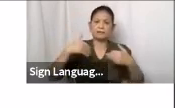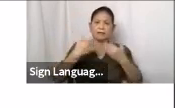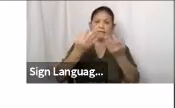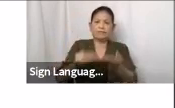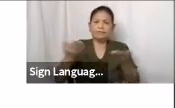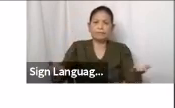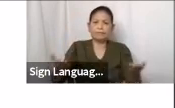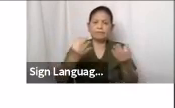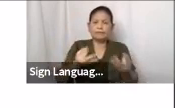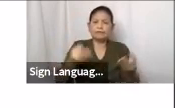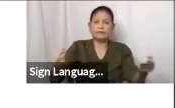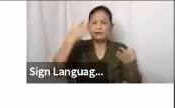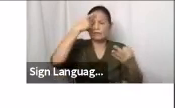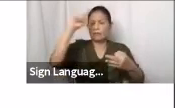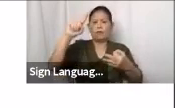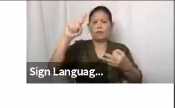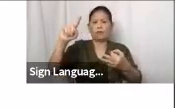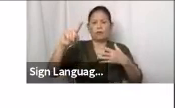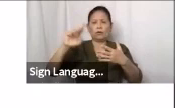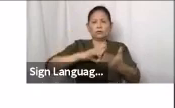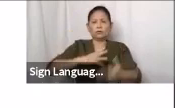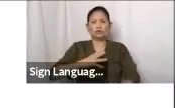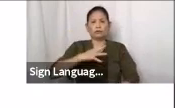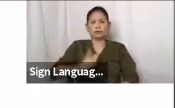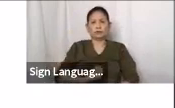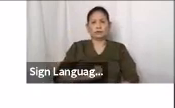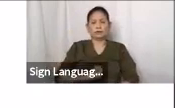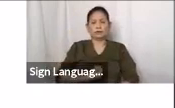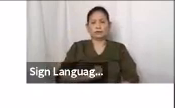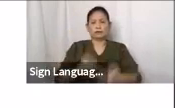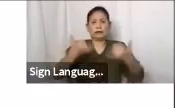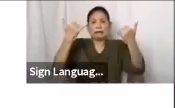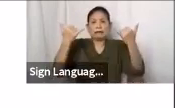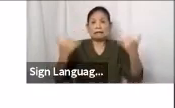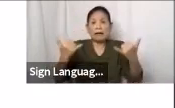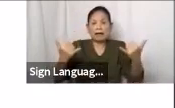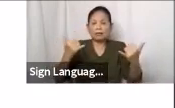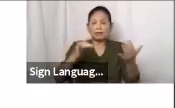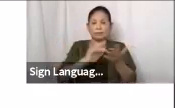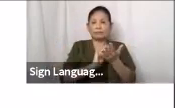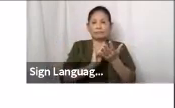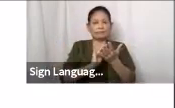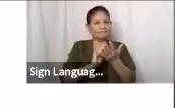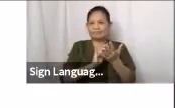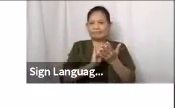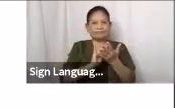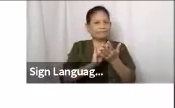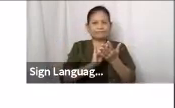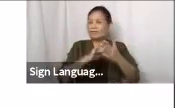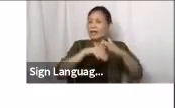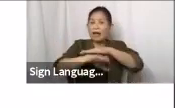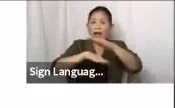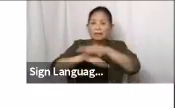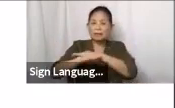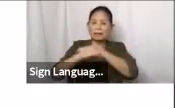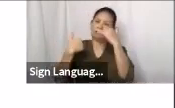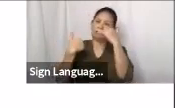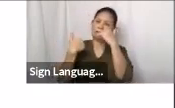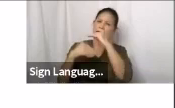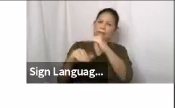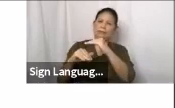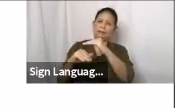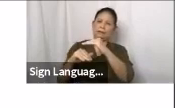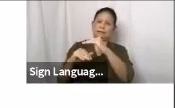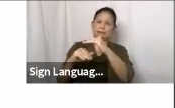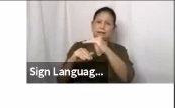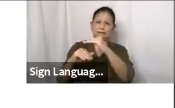transgender persons. Right now, I would say the medical facilities access is very limited for us.